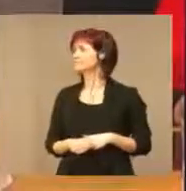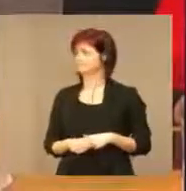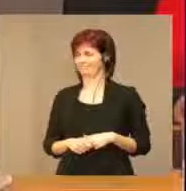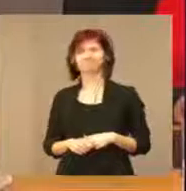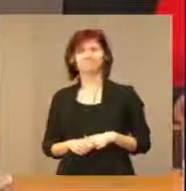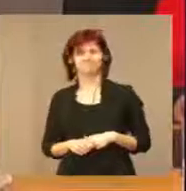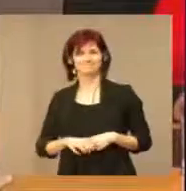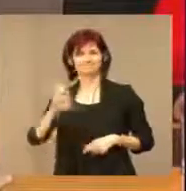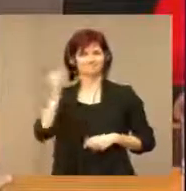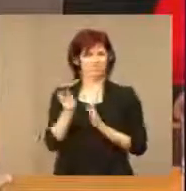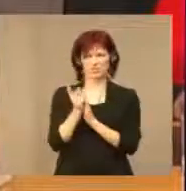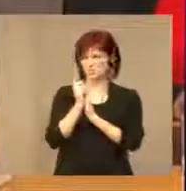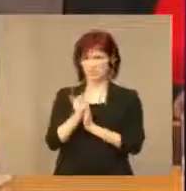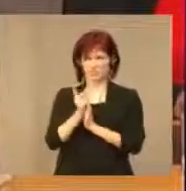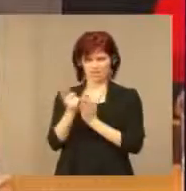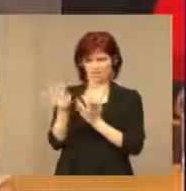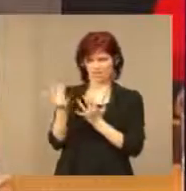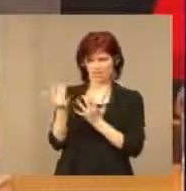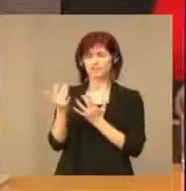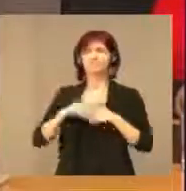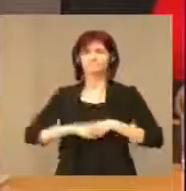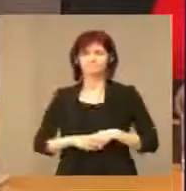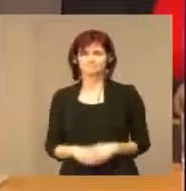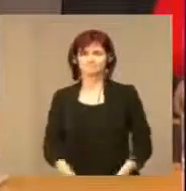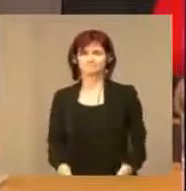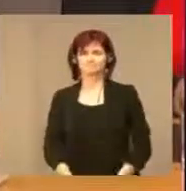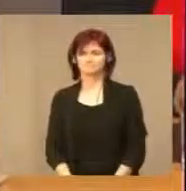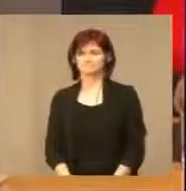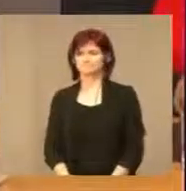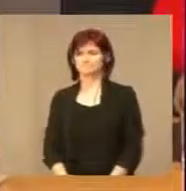Okay, so 1 minute. We have 1 minute.